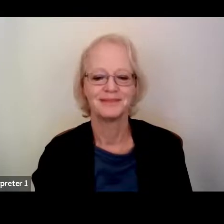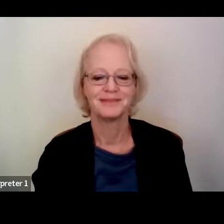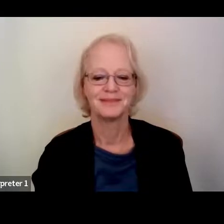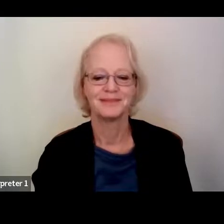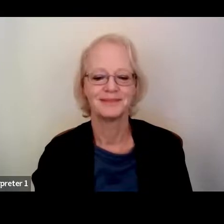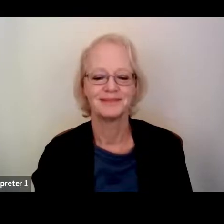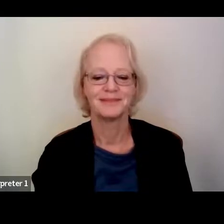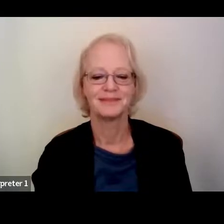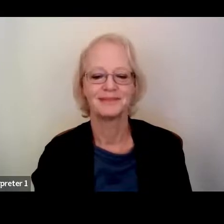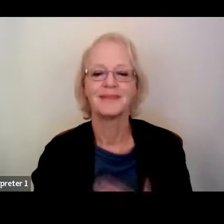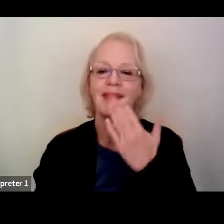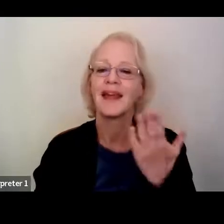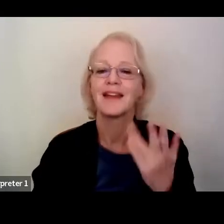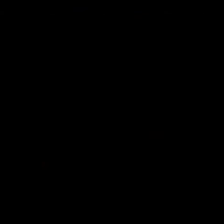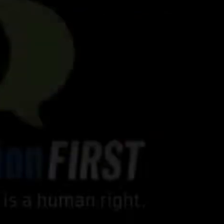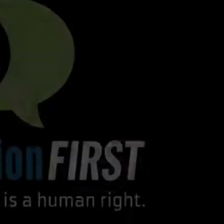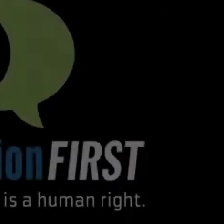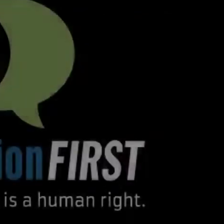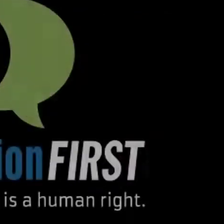Thank you. Thank you. you.